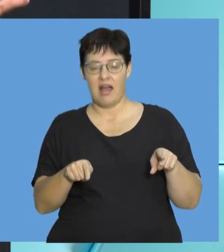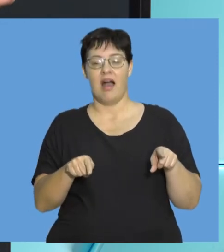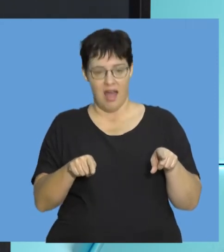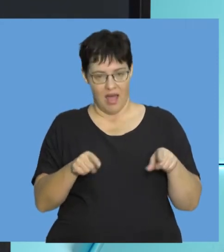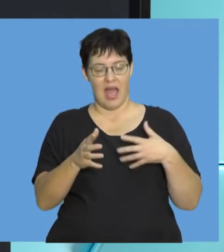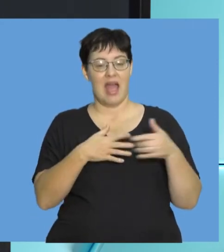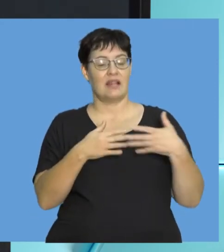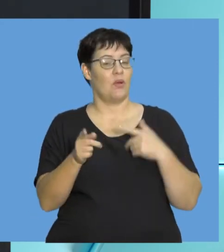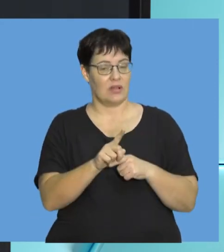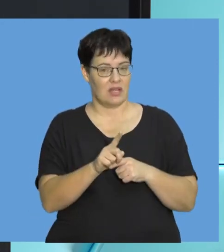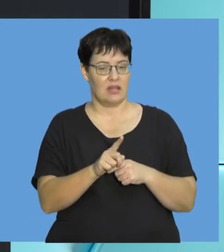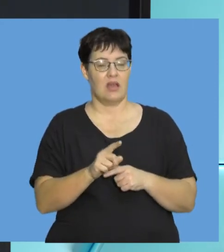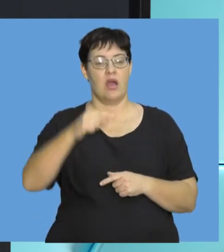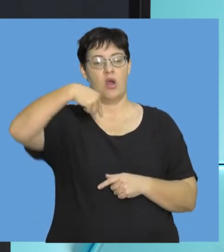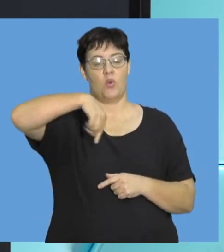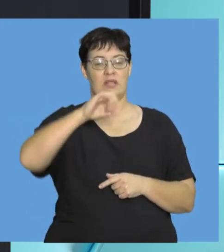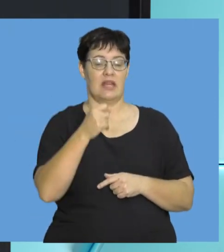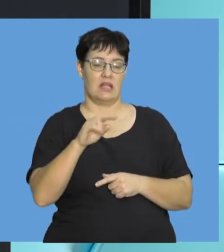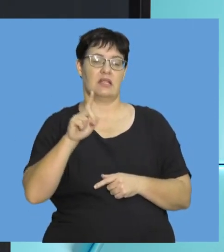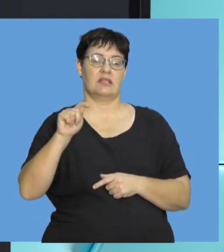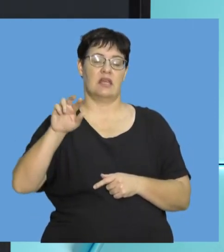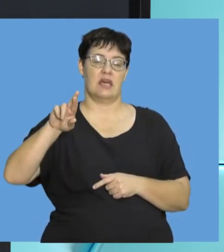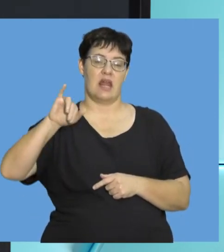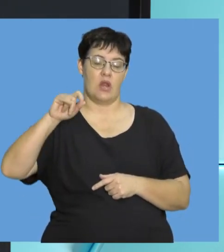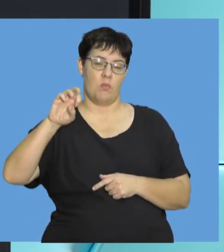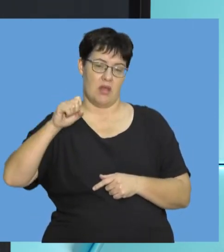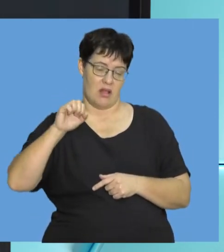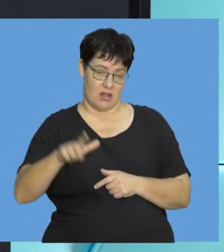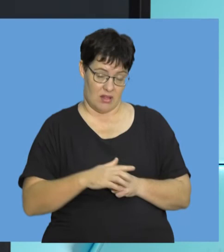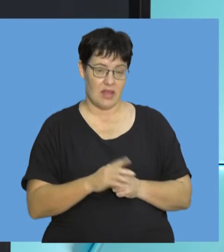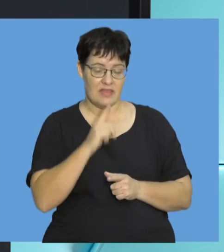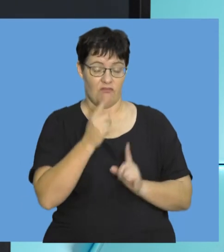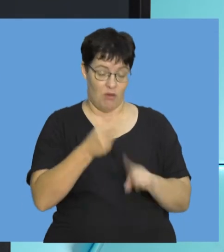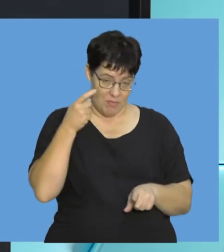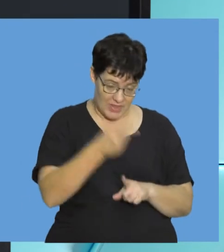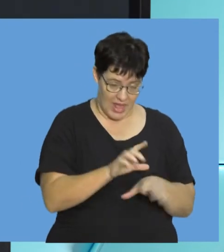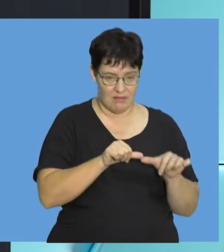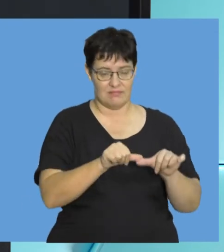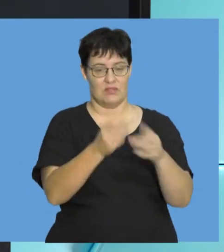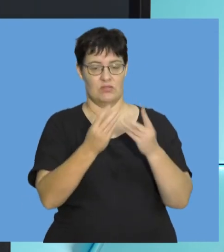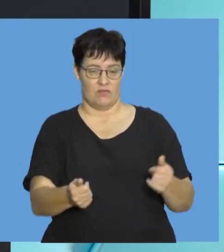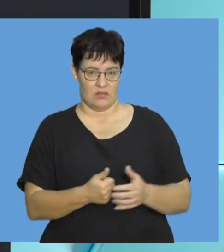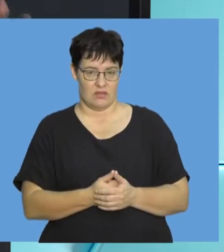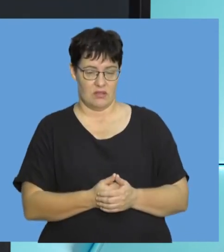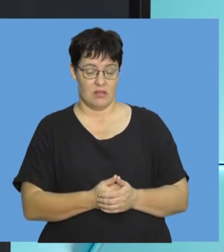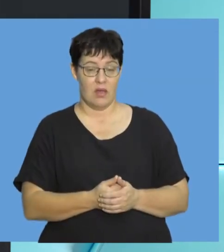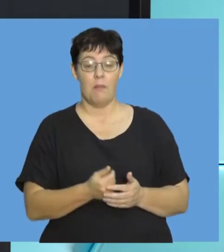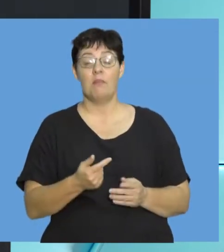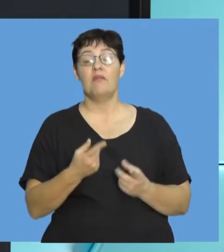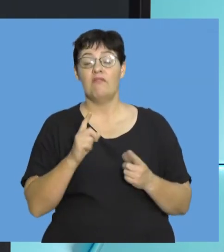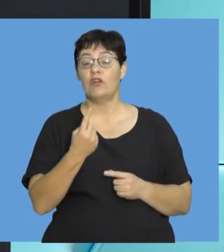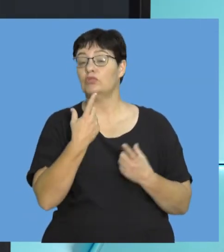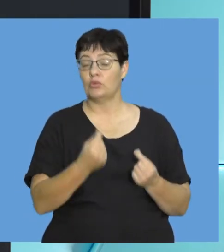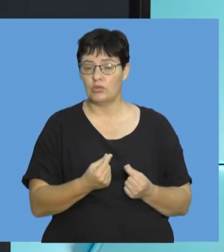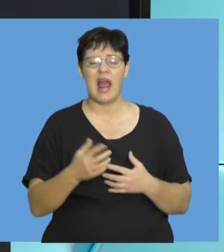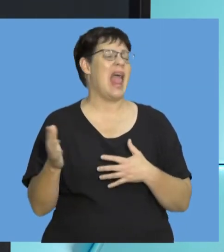the other, then we treat it as a quadratic trinomial, and then we try to simplify it from there. But firstly, before you